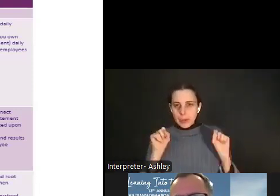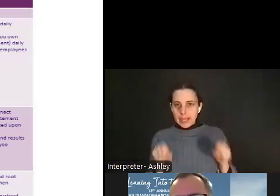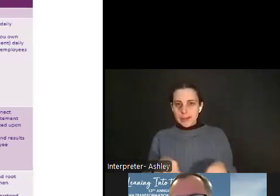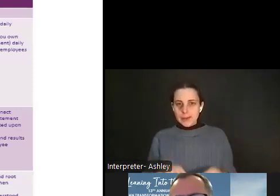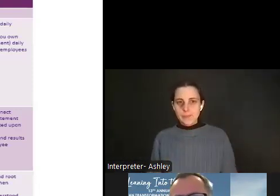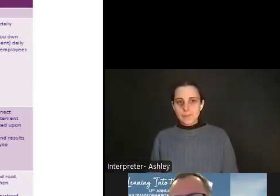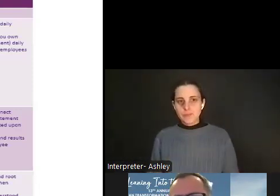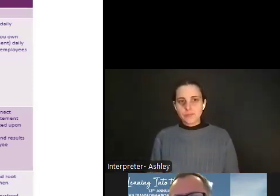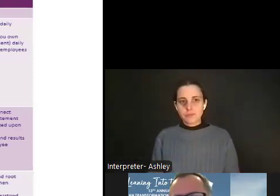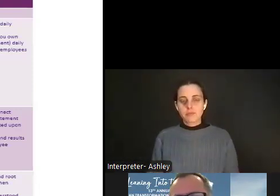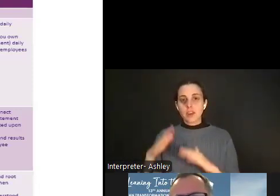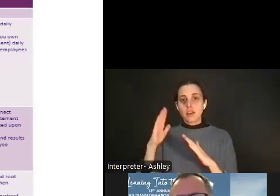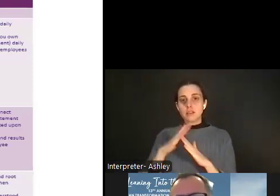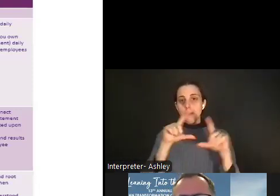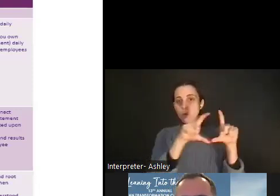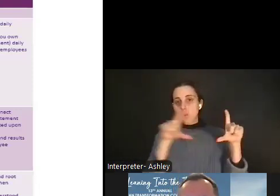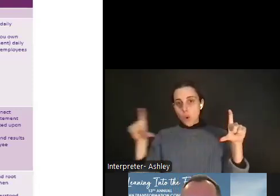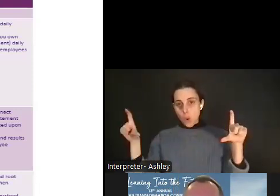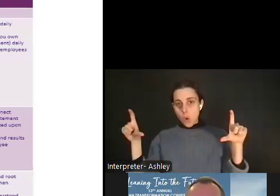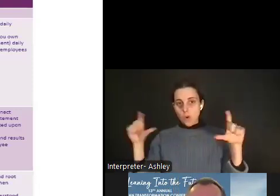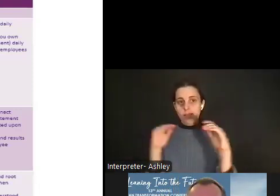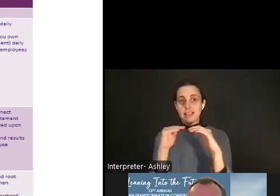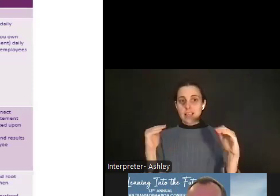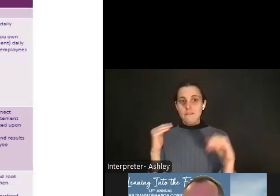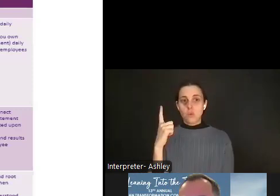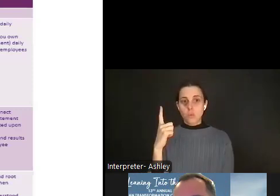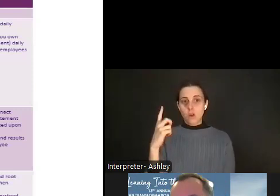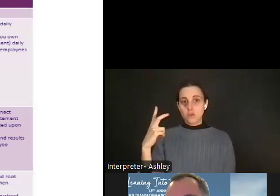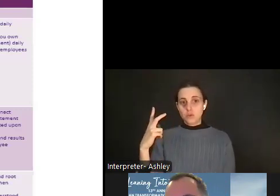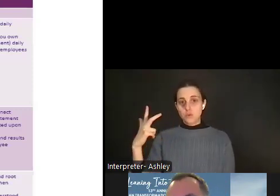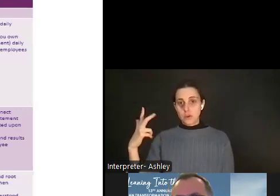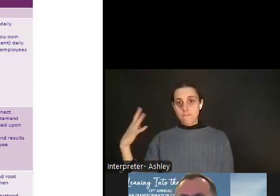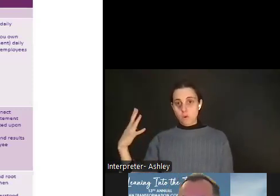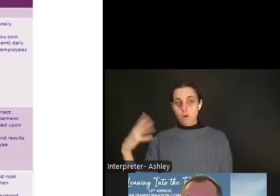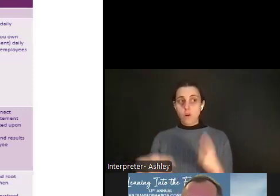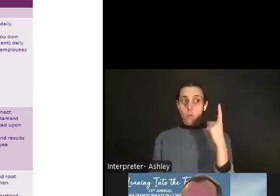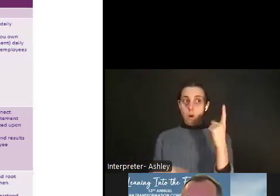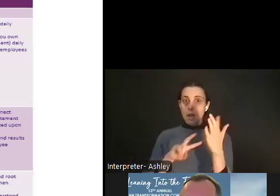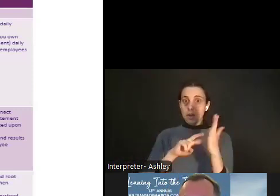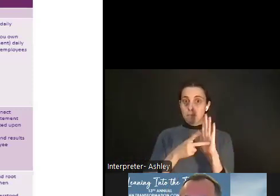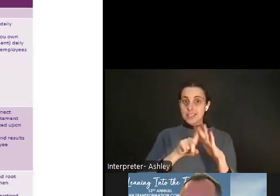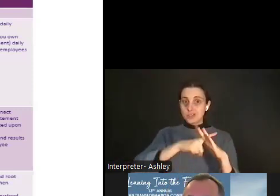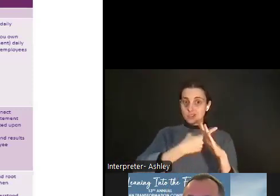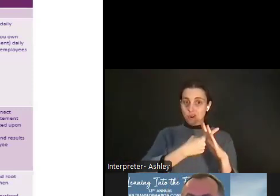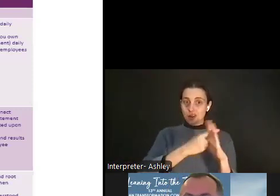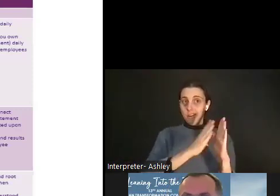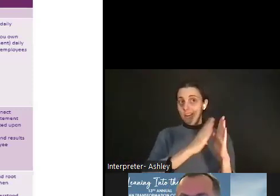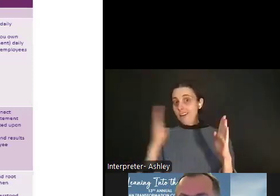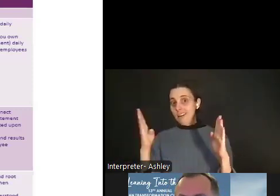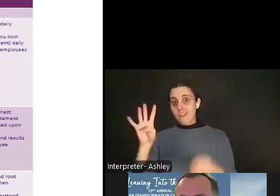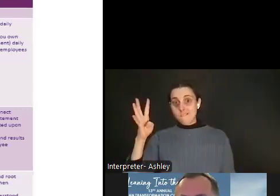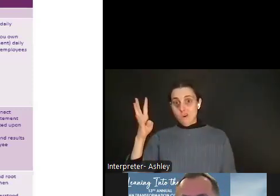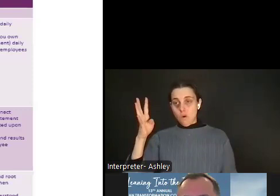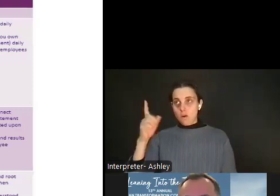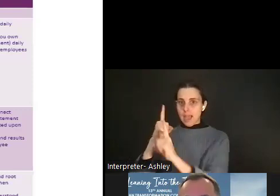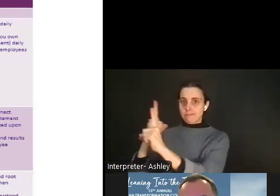different level 1, 2, 3, 4. Level 1 is getting started. Level 4 is the North Star. It's the place where we